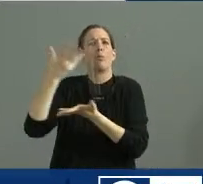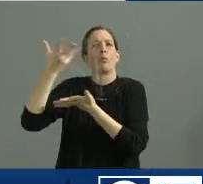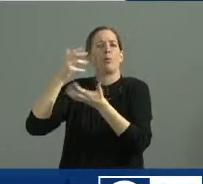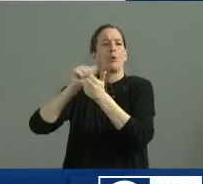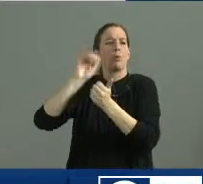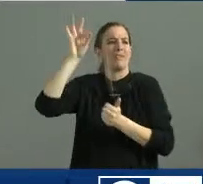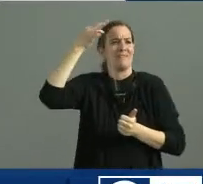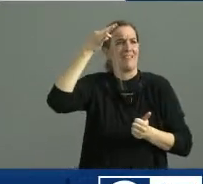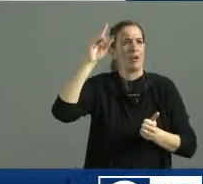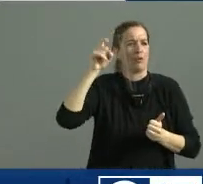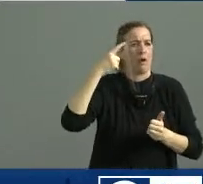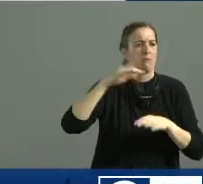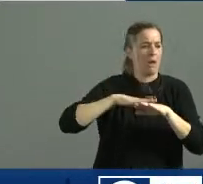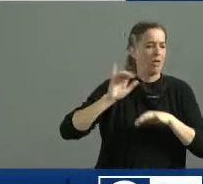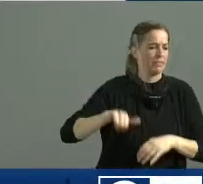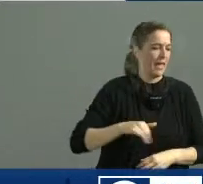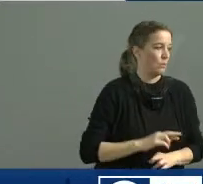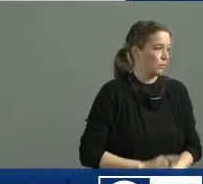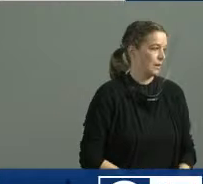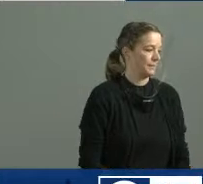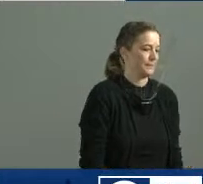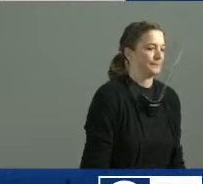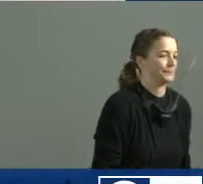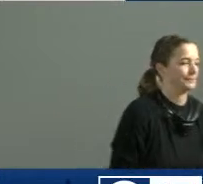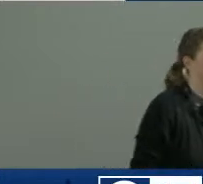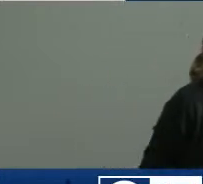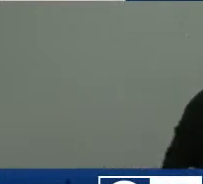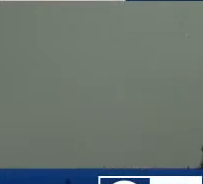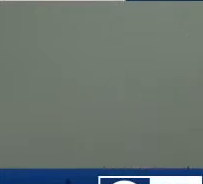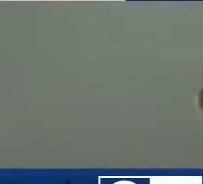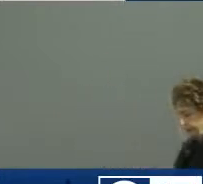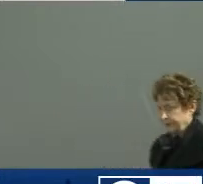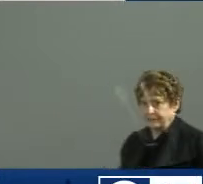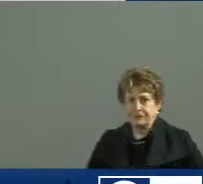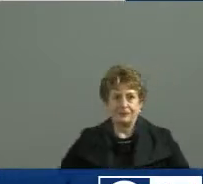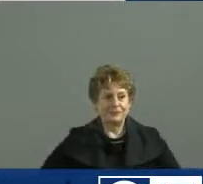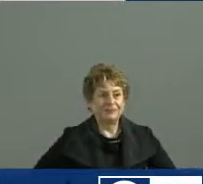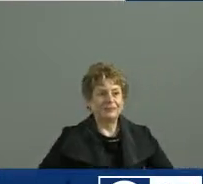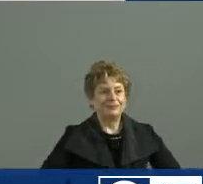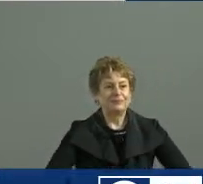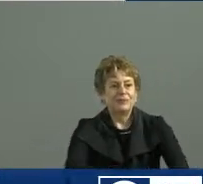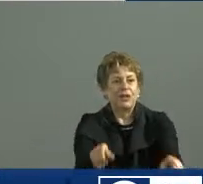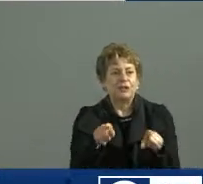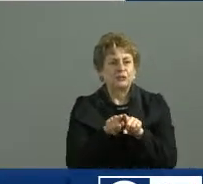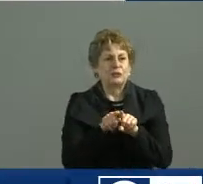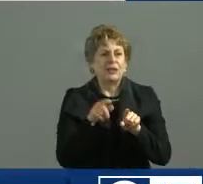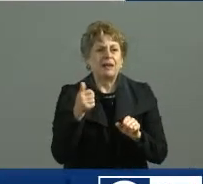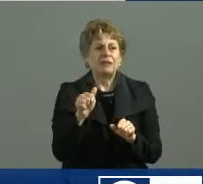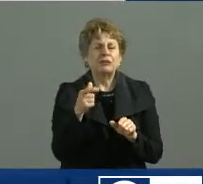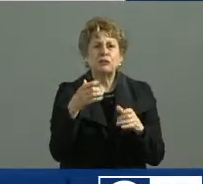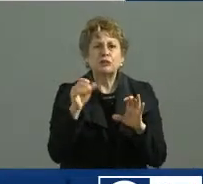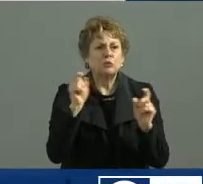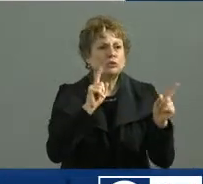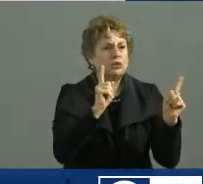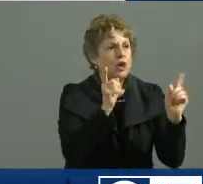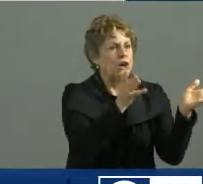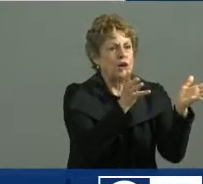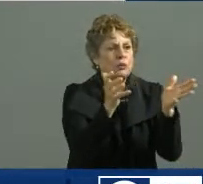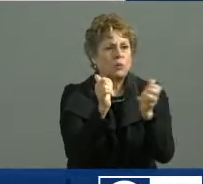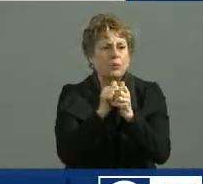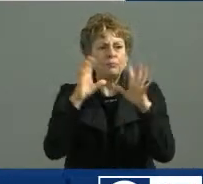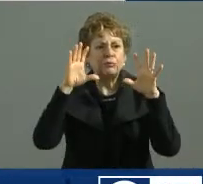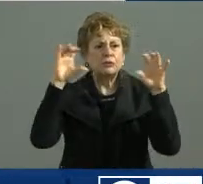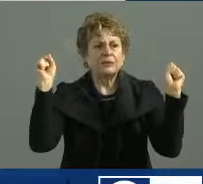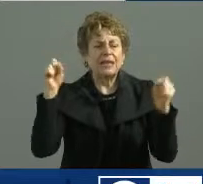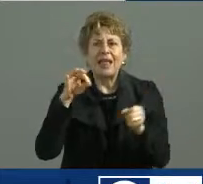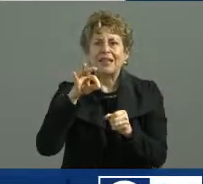you had a chance to speak with any members of the President-elect's transition team working on COVID? And sort of similarly, when's